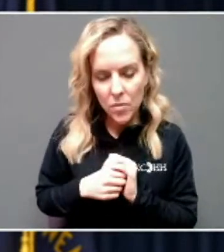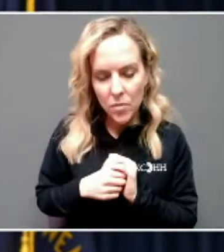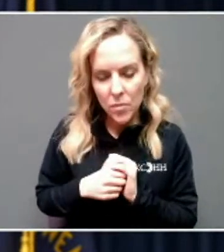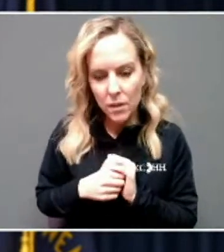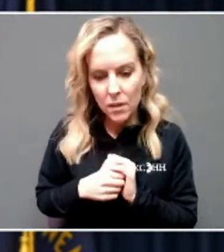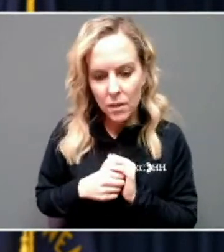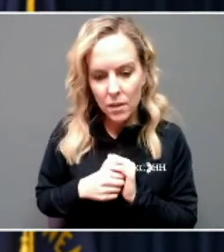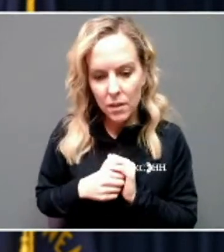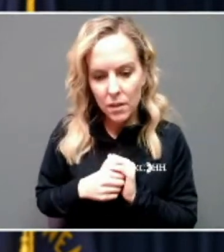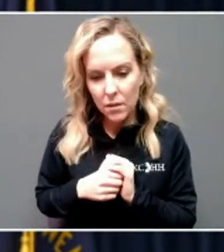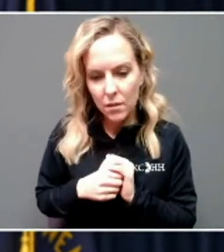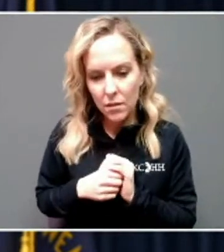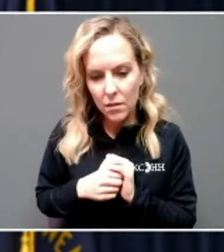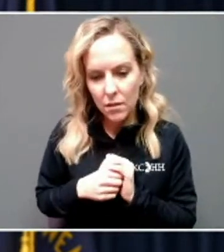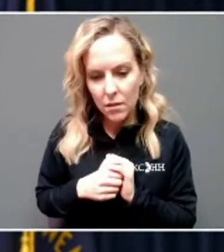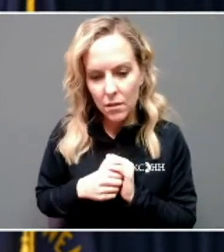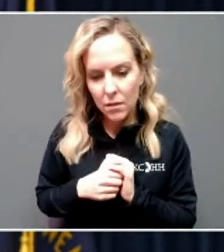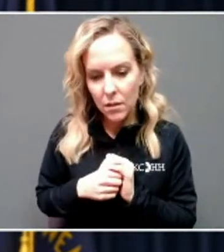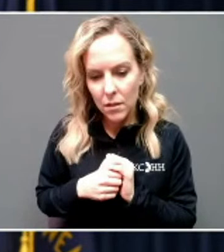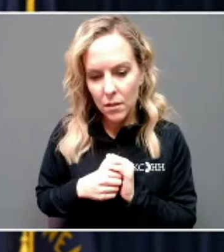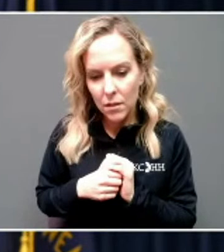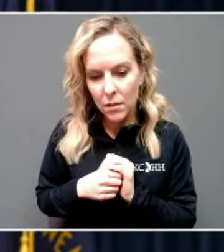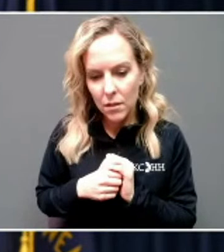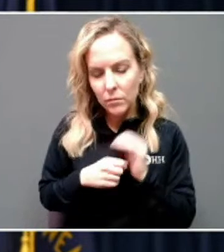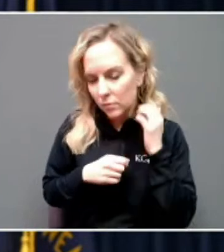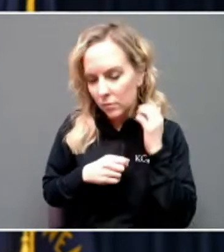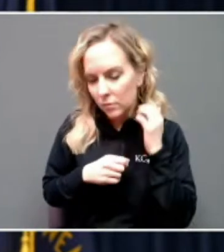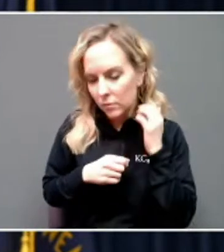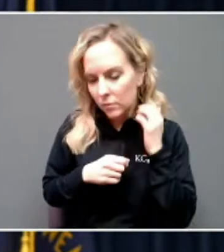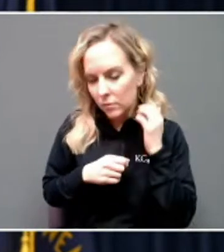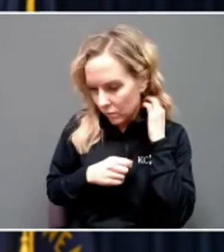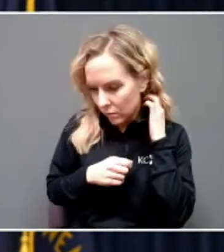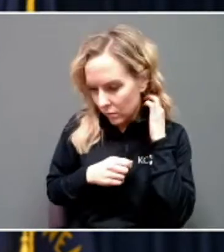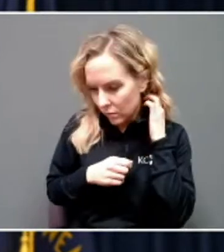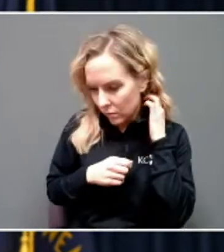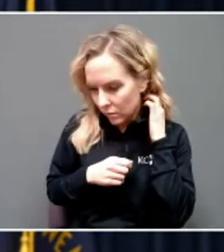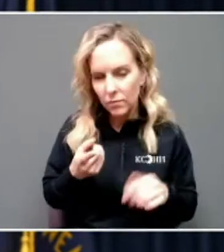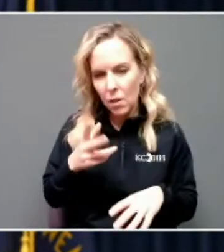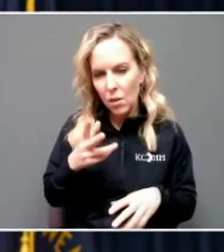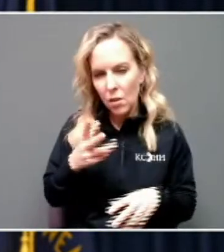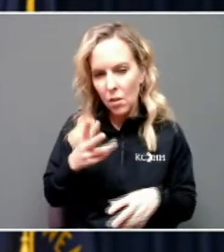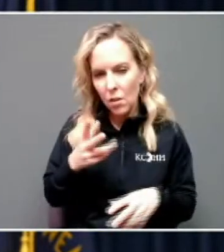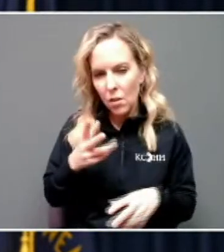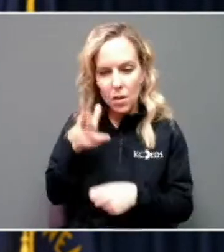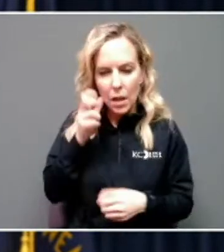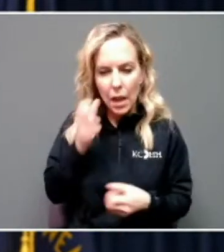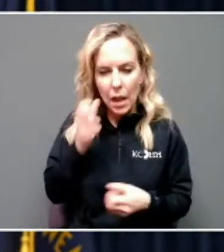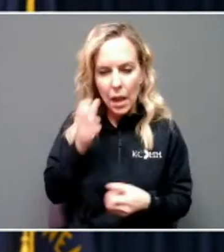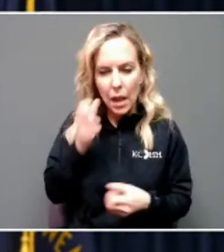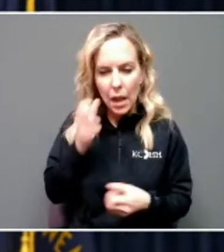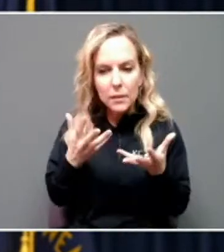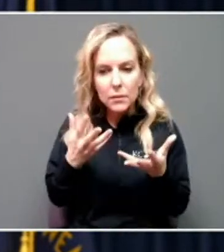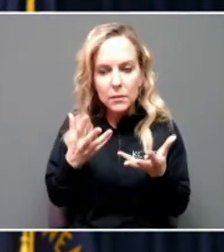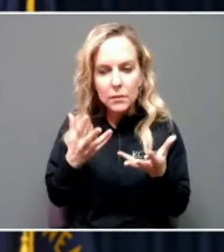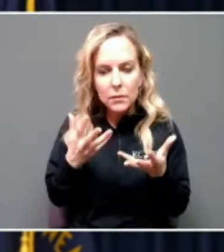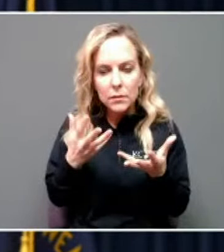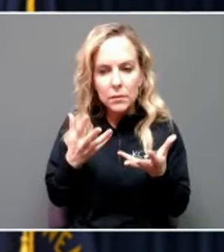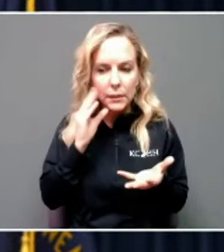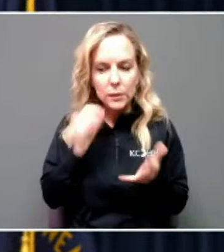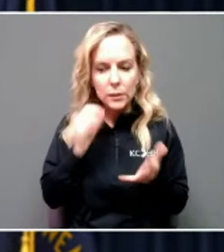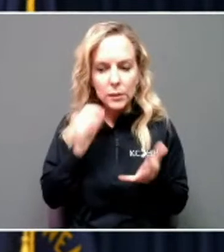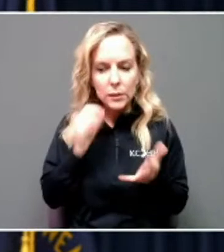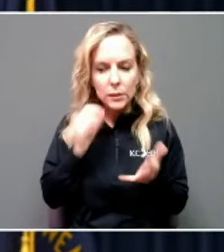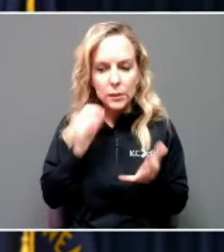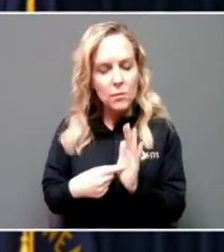COVID symptoms. Do you have a rough idea of how many Kentuckians are experiencing those symptoms? What those